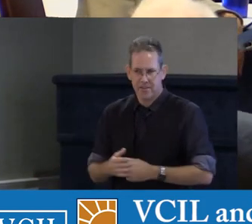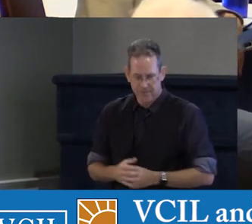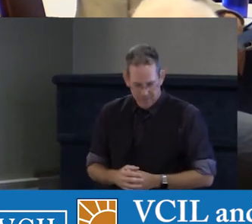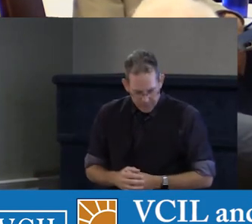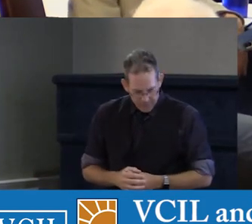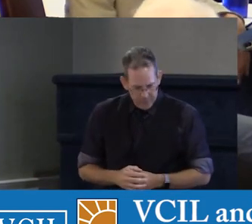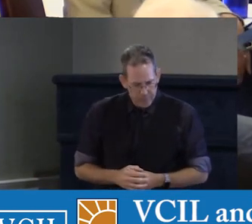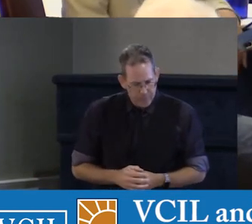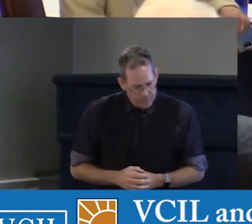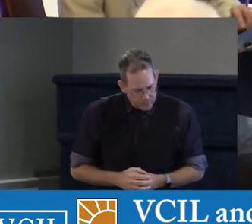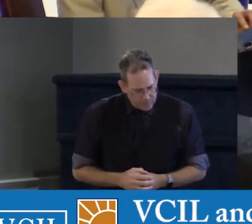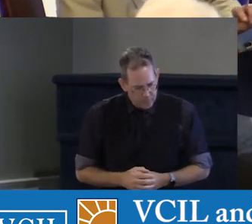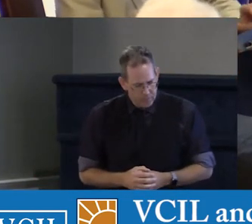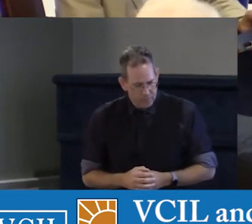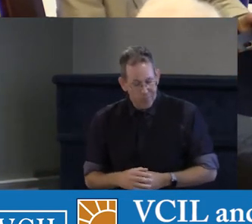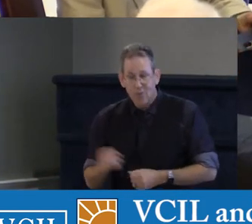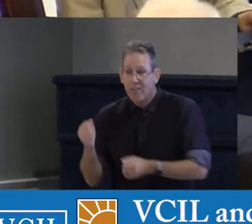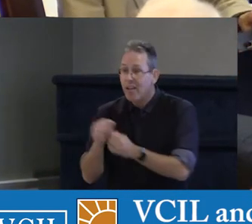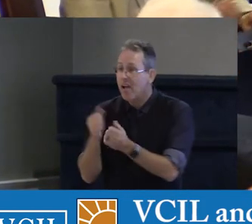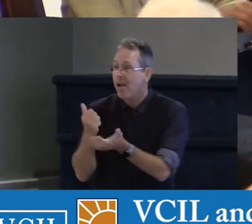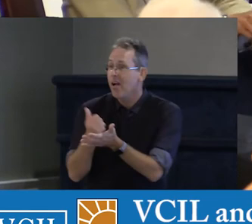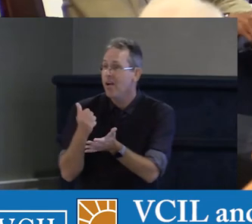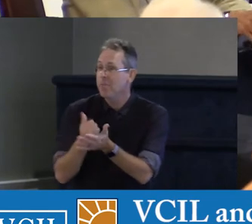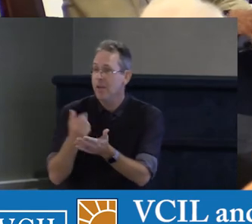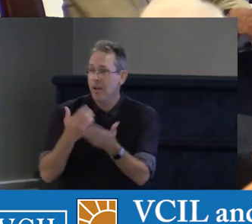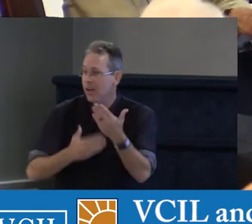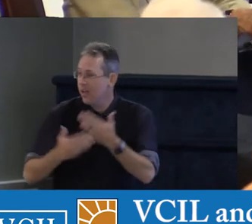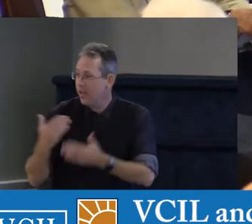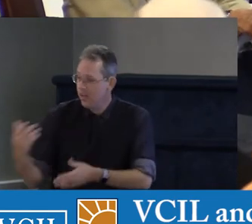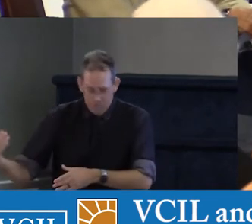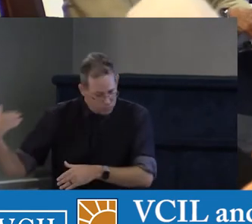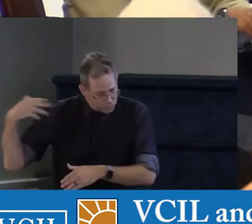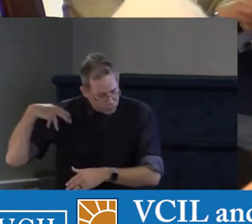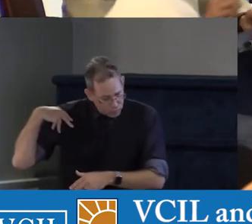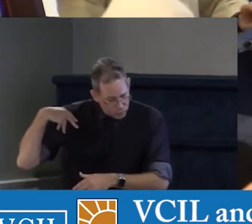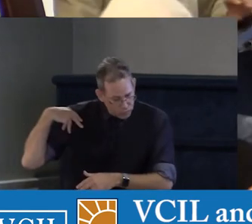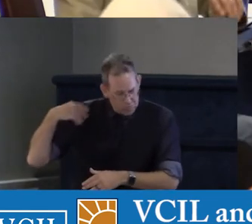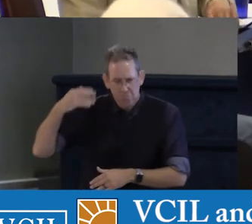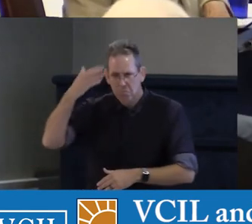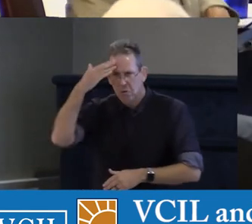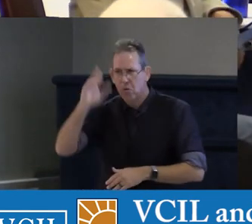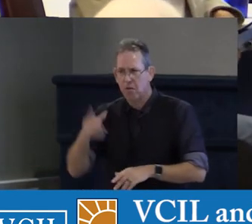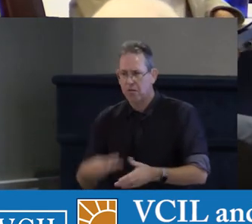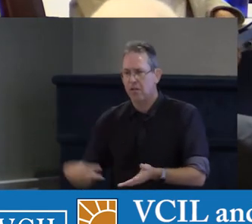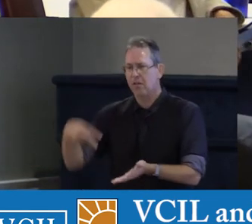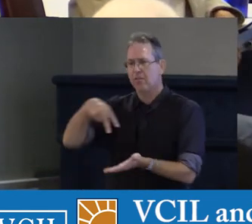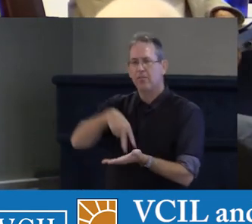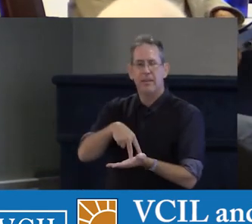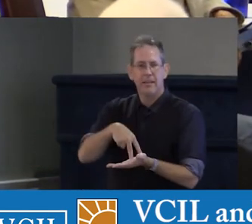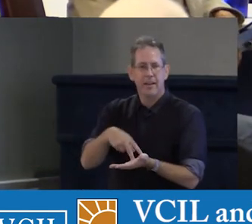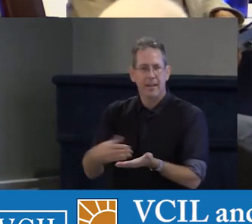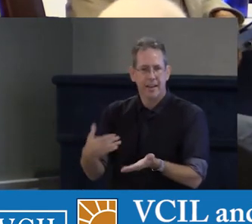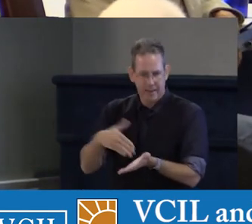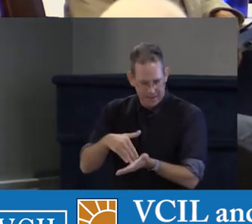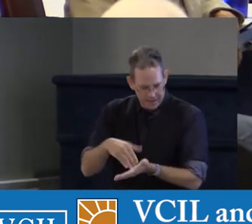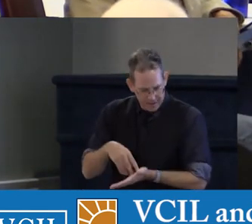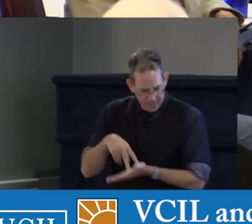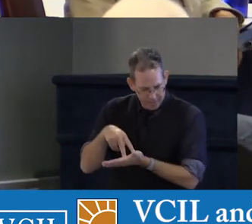fall. With a helping hand, you can find your feet. If you got a